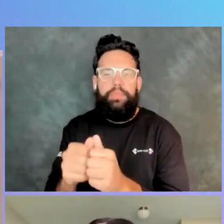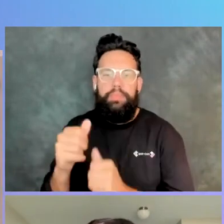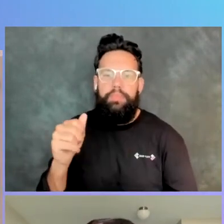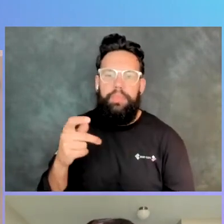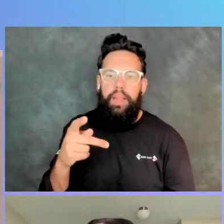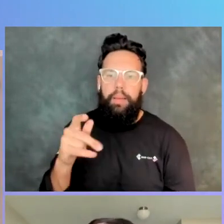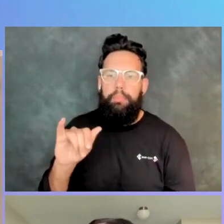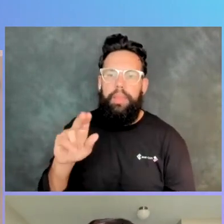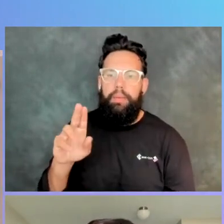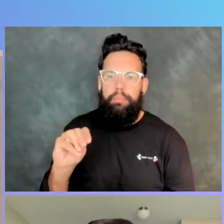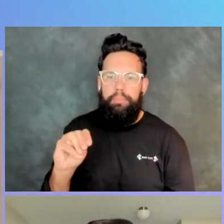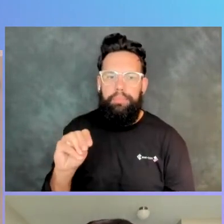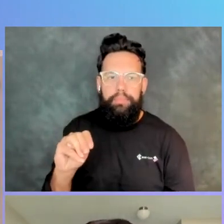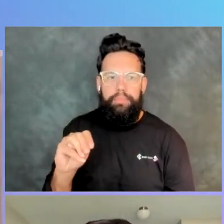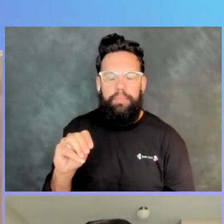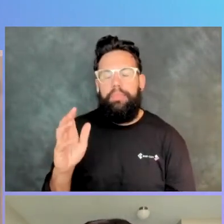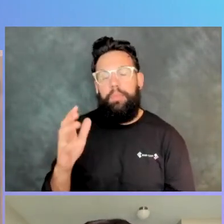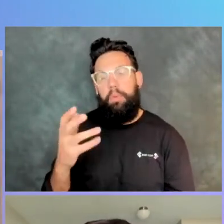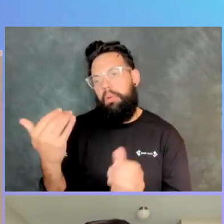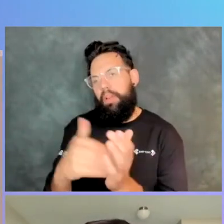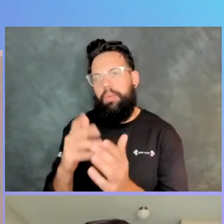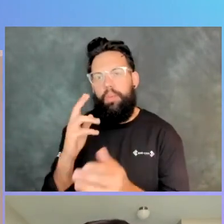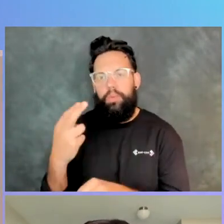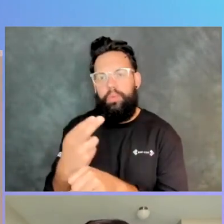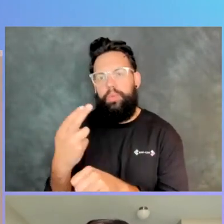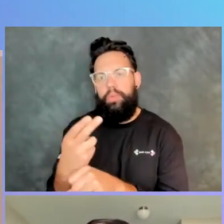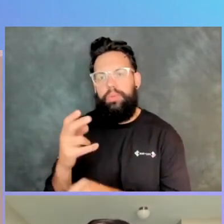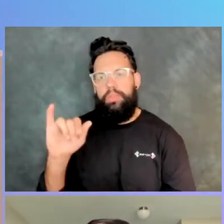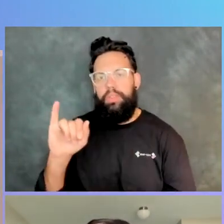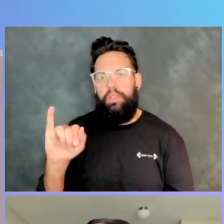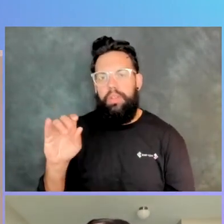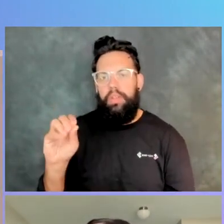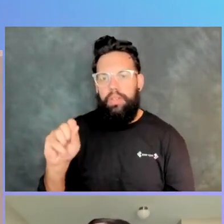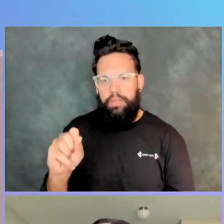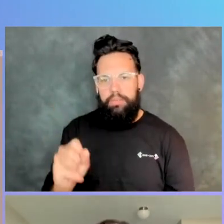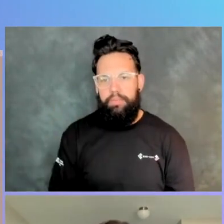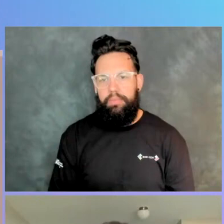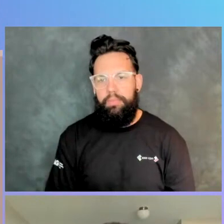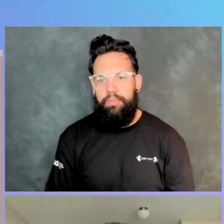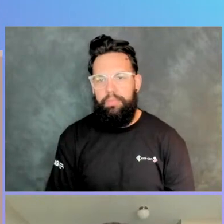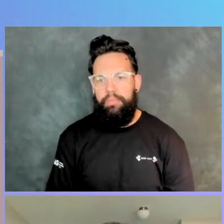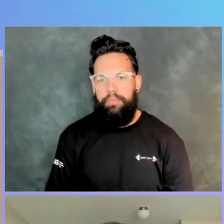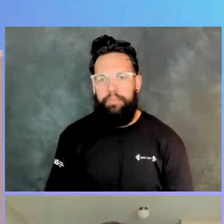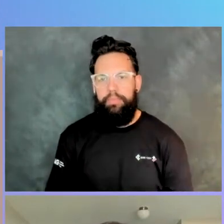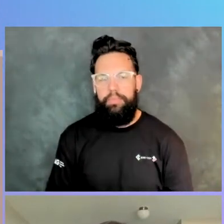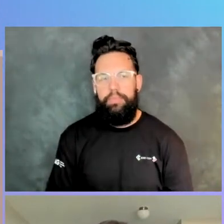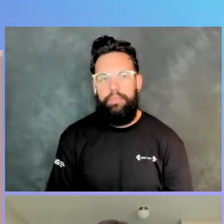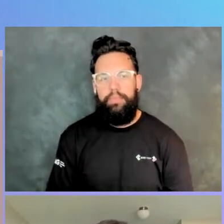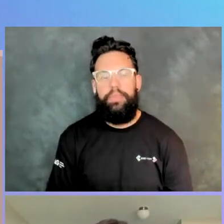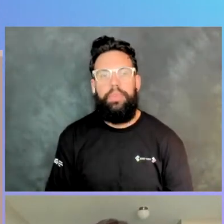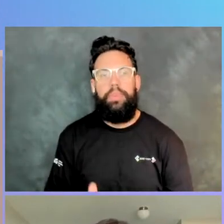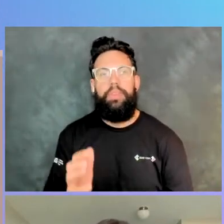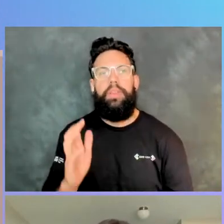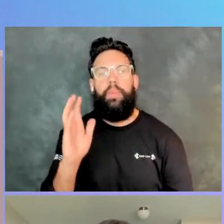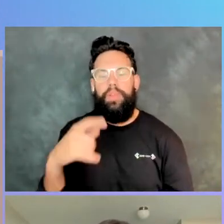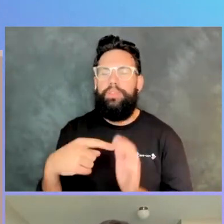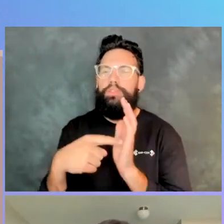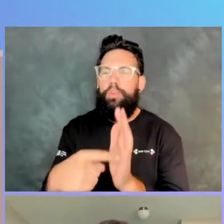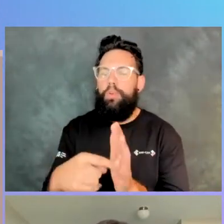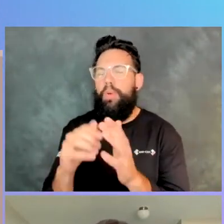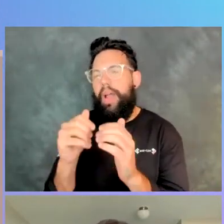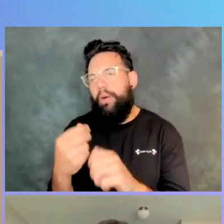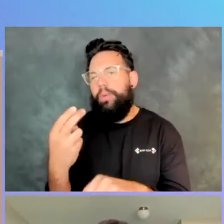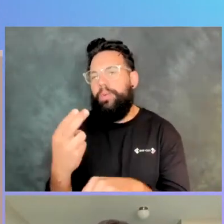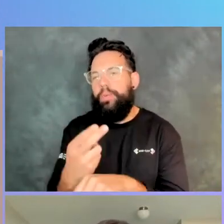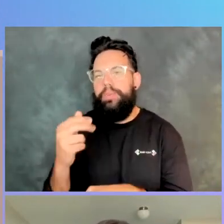going to stay in iOS again here. But I'm going to show you the basics of Appium. If you're not familiar, there's an Appium